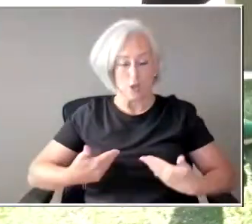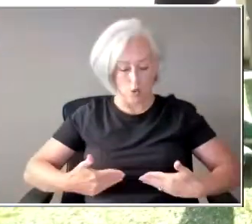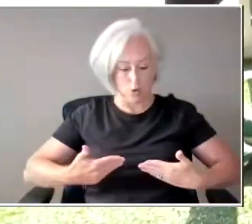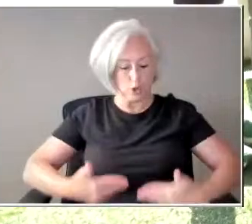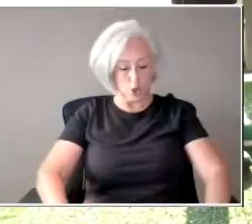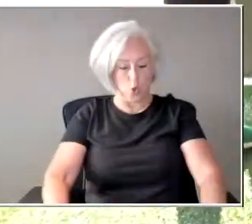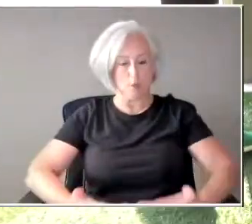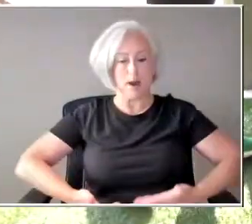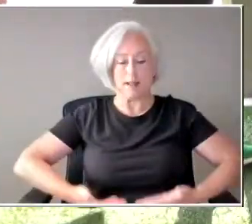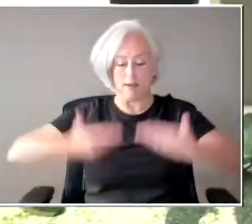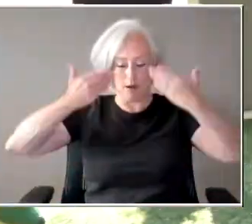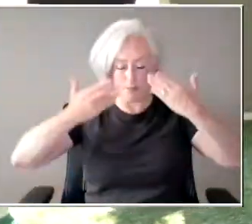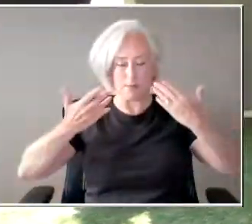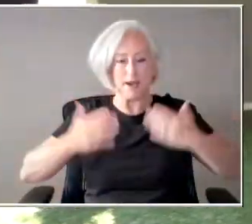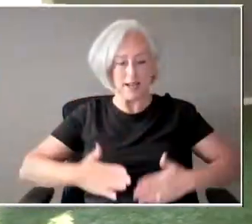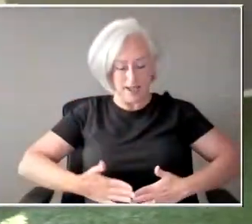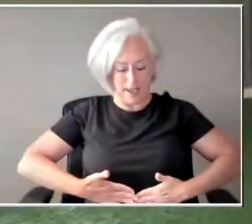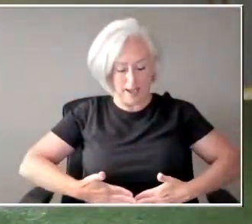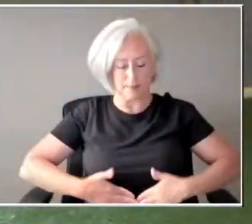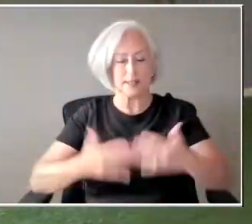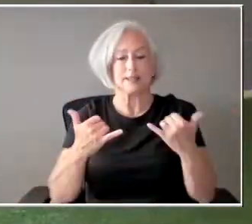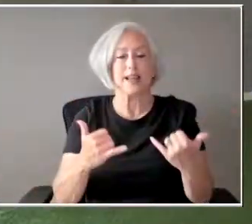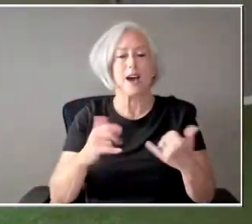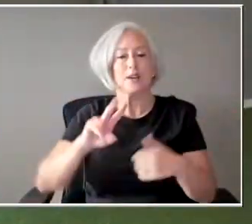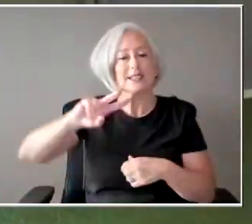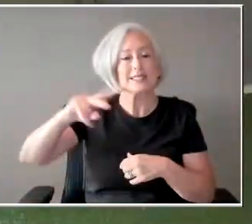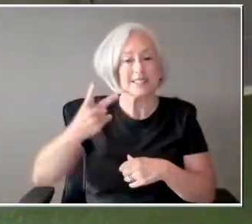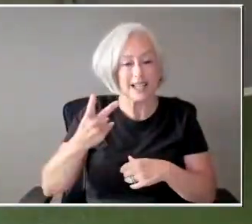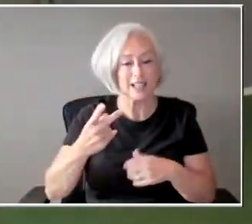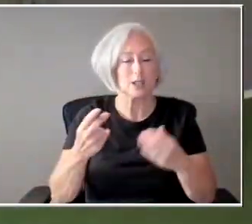we're going to go into our round two. So that's going to be a split lunge.